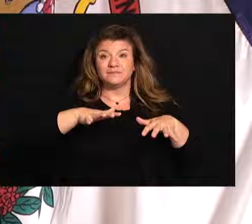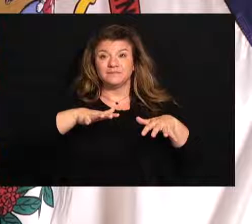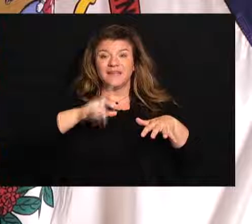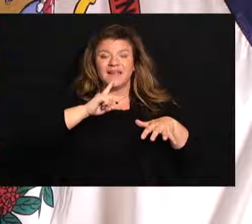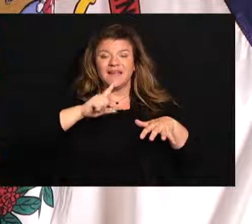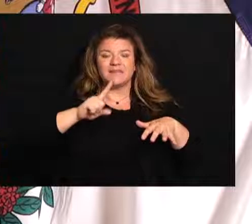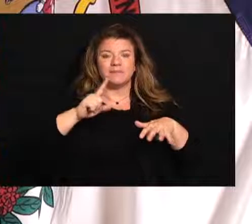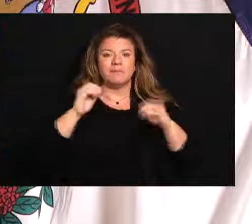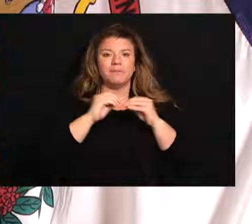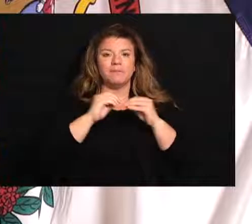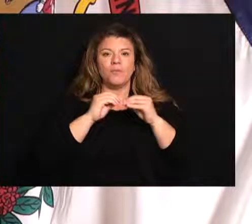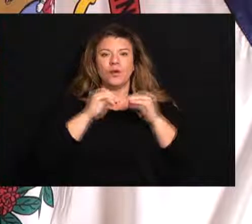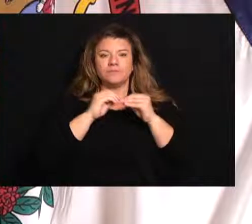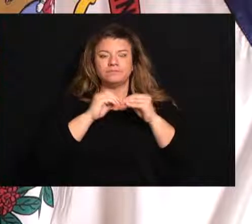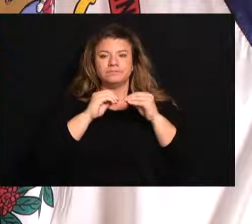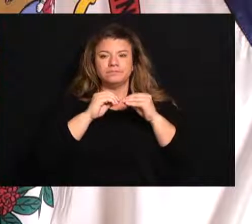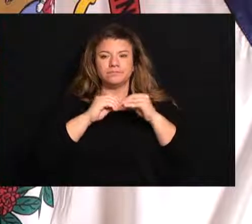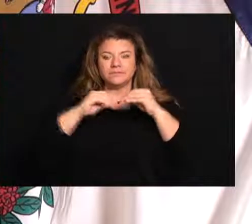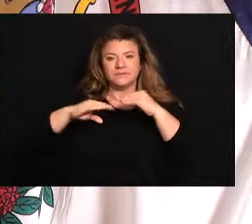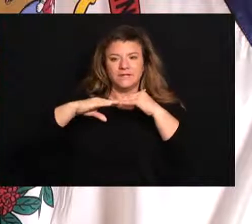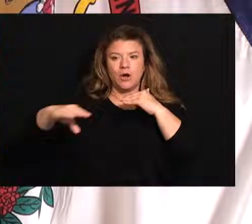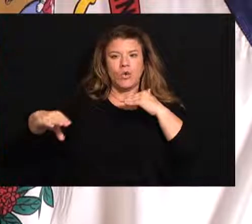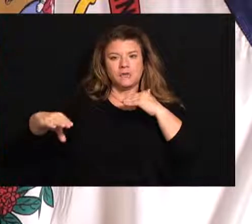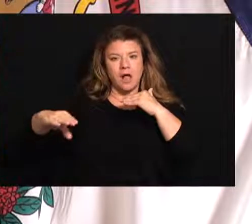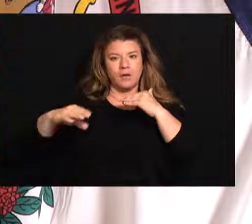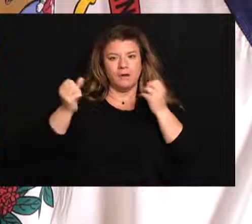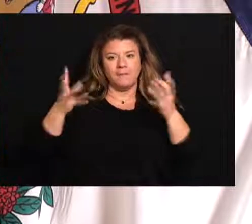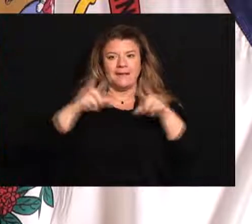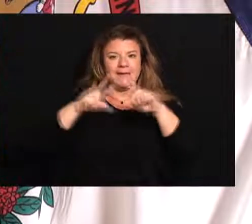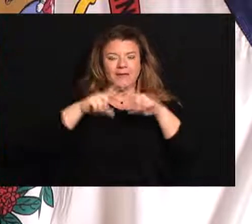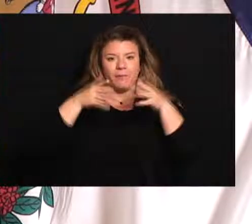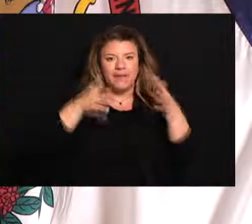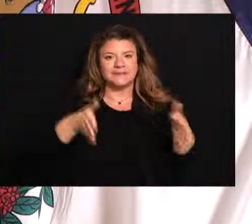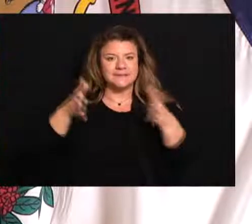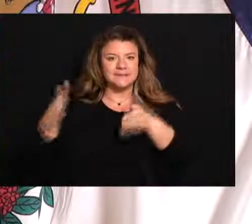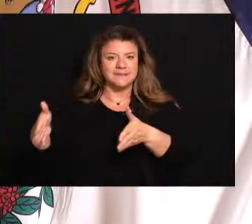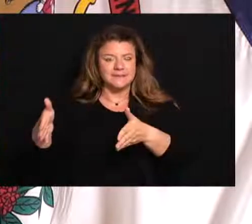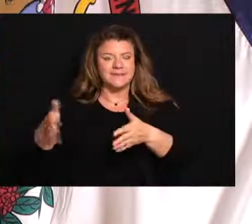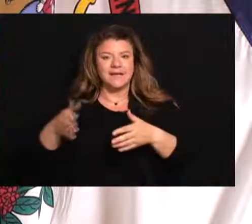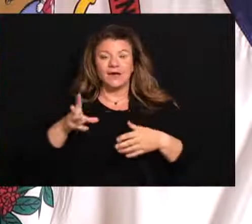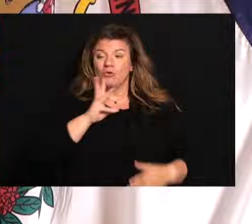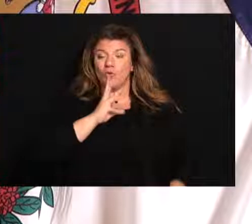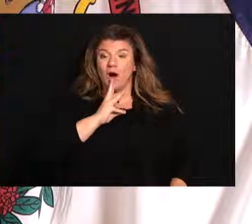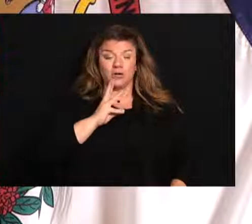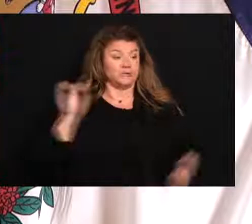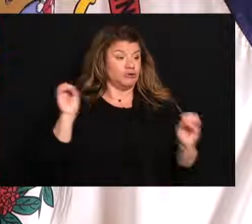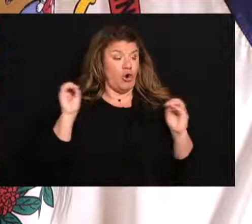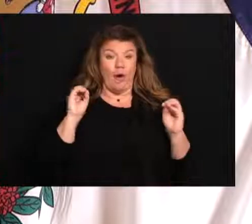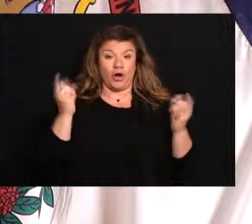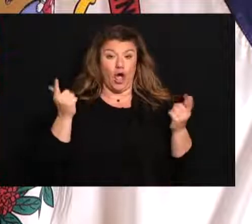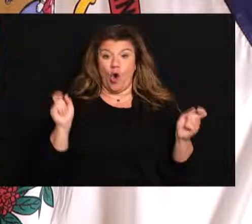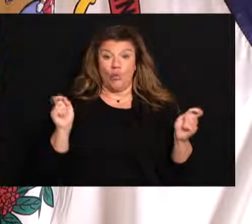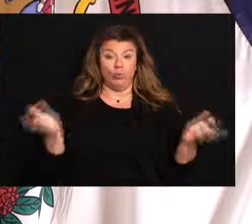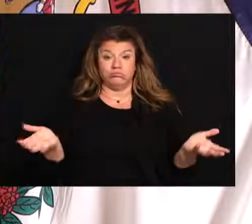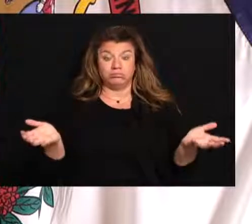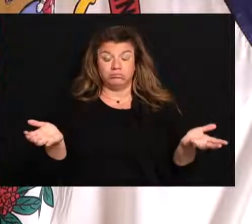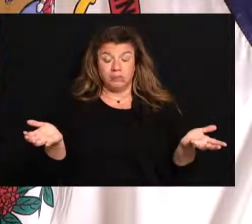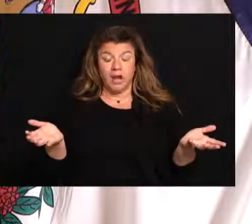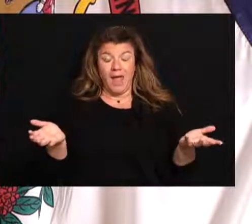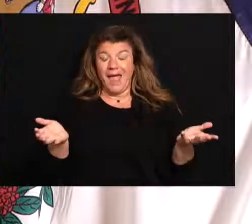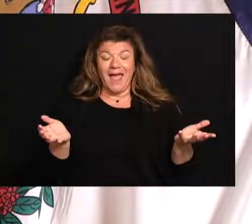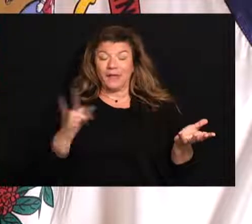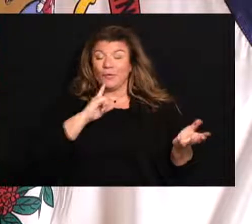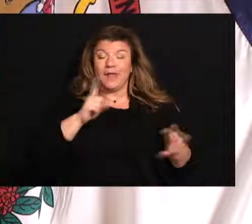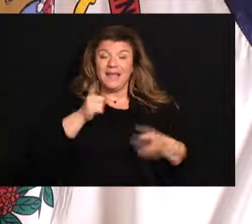horizontal basically as it is in so many different places, with water with nowhere to go, we can get in a situation very,